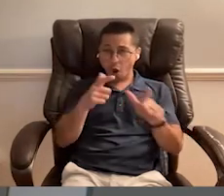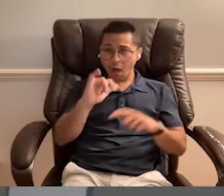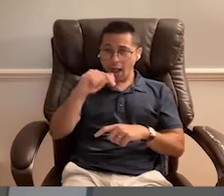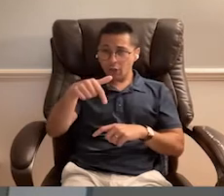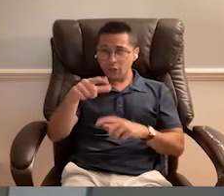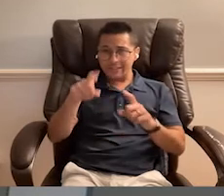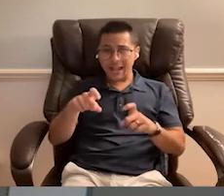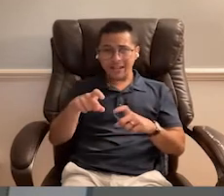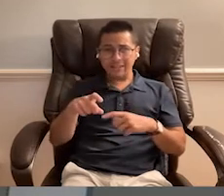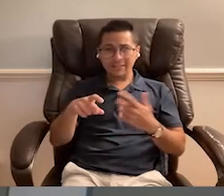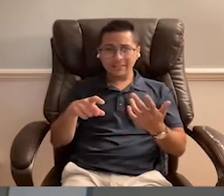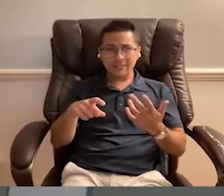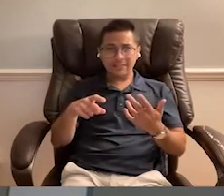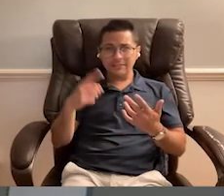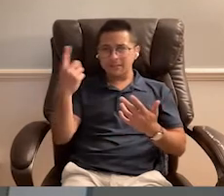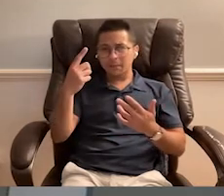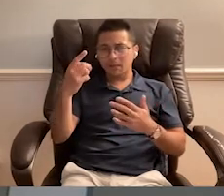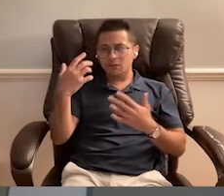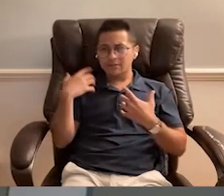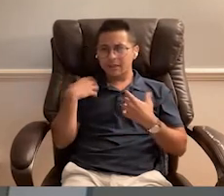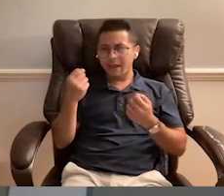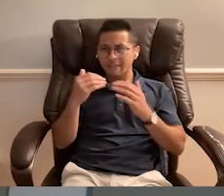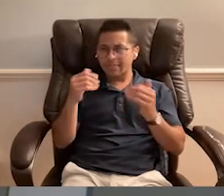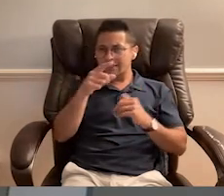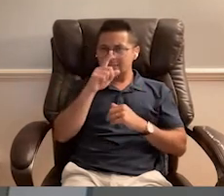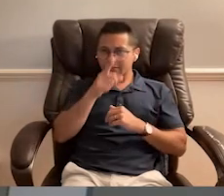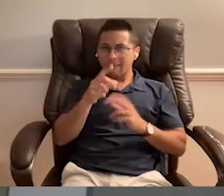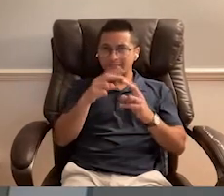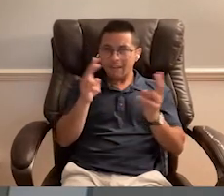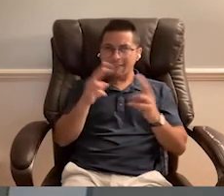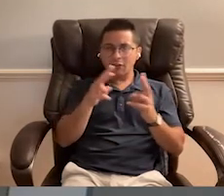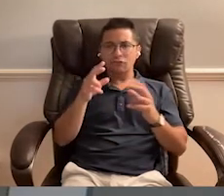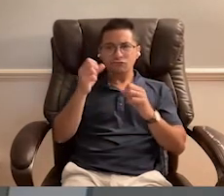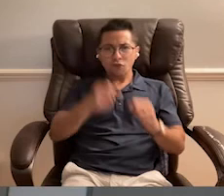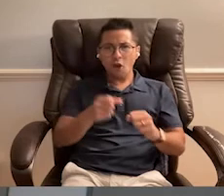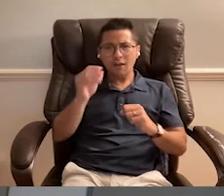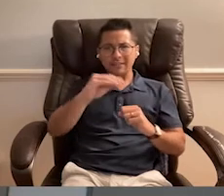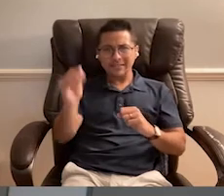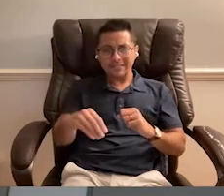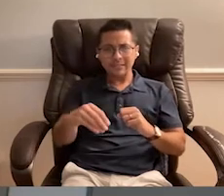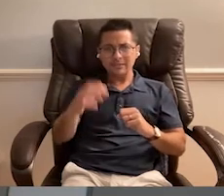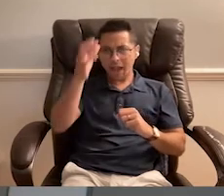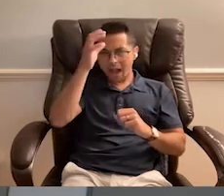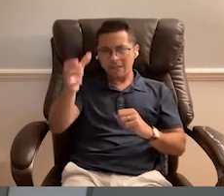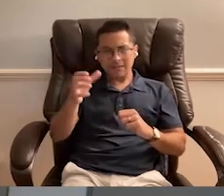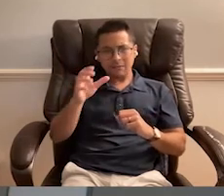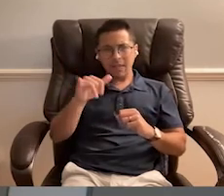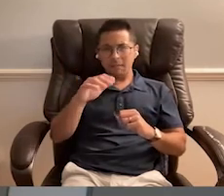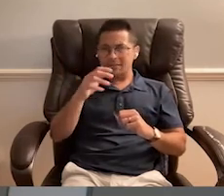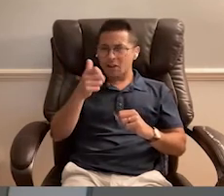less is that within all IQ tests, all the ones that you've mentioned, there's something known as confidence level. Mm-hmm. This is a very, very